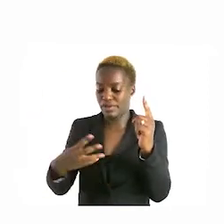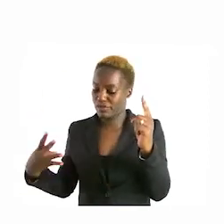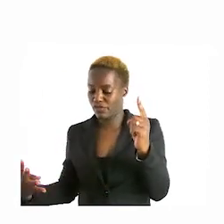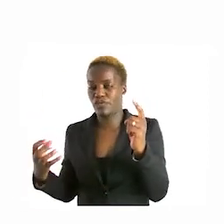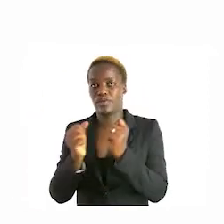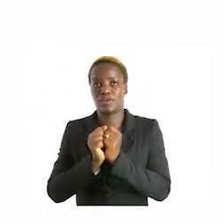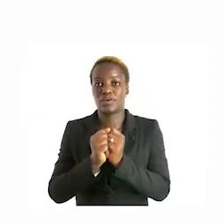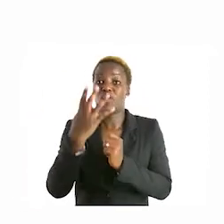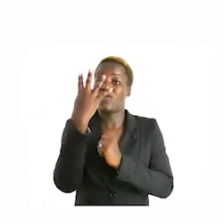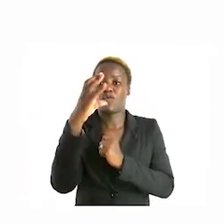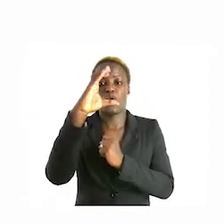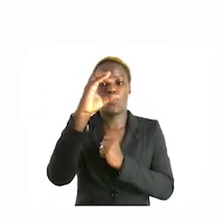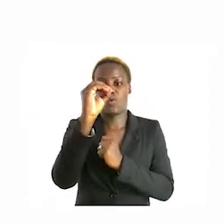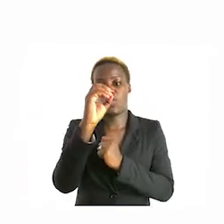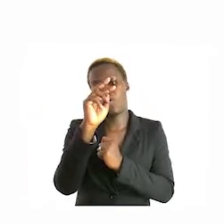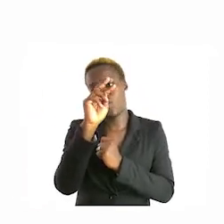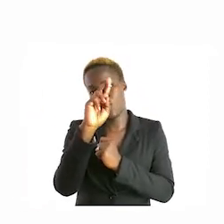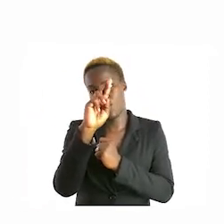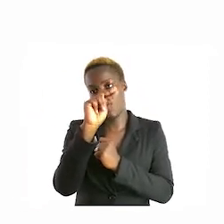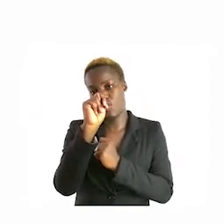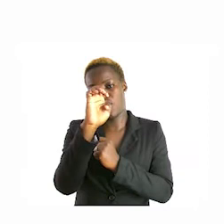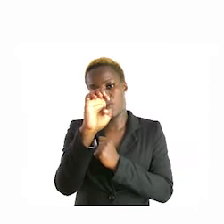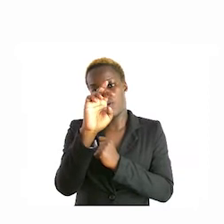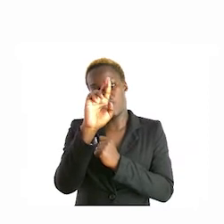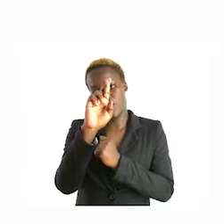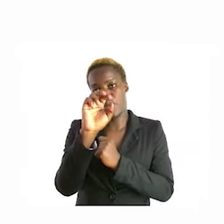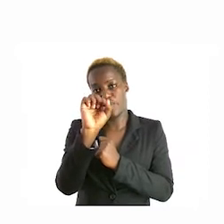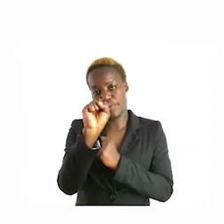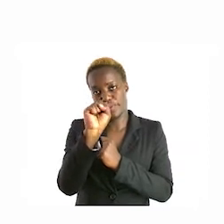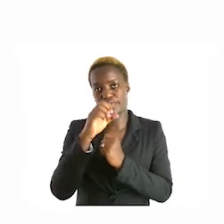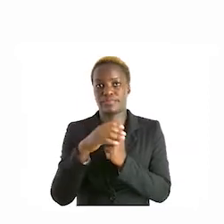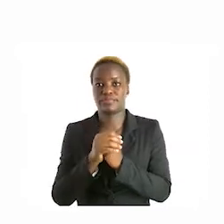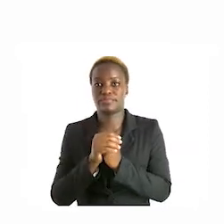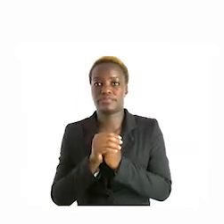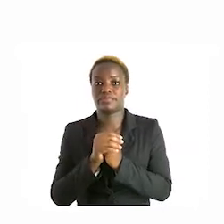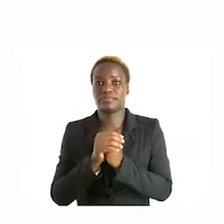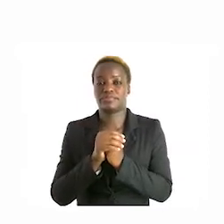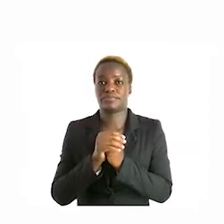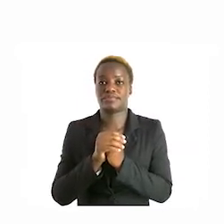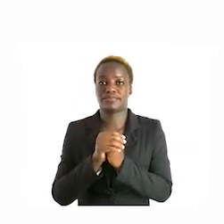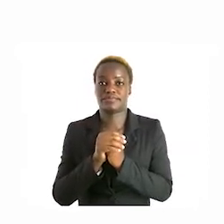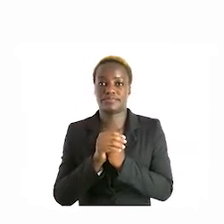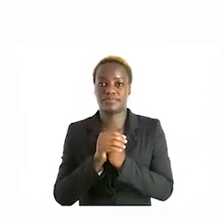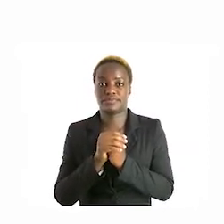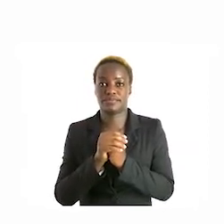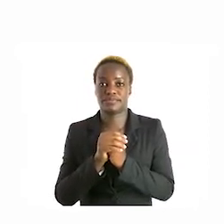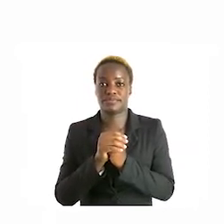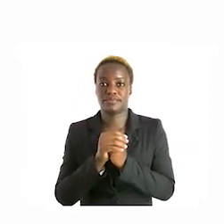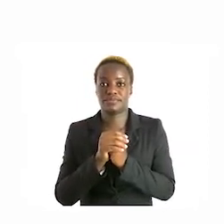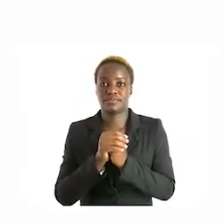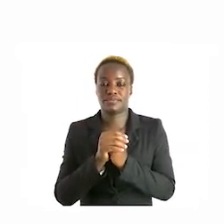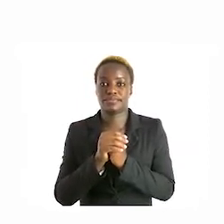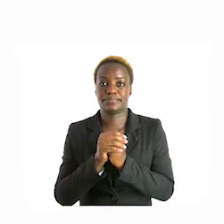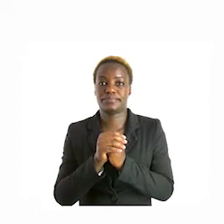words, the rectangular has 4 sides as well as the 4 corners. Now